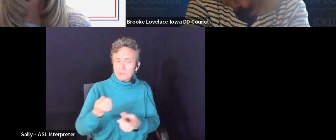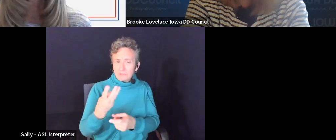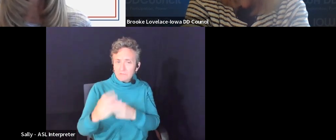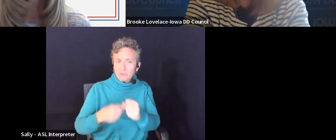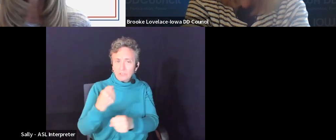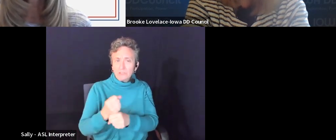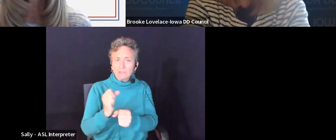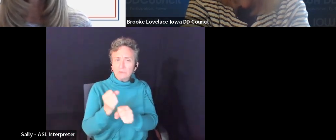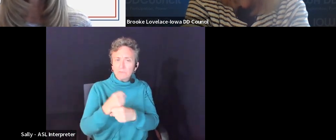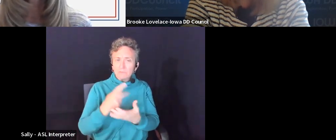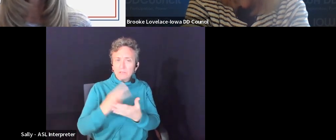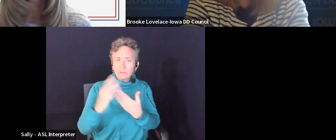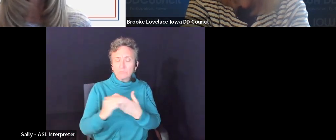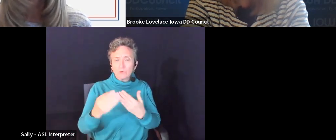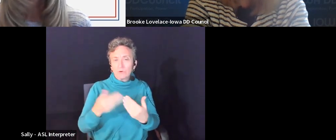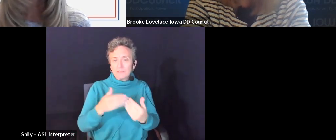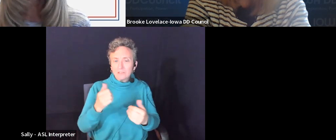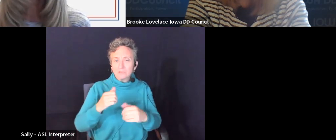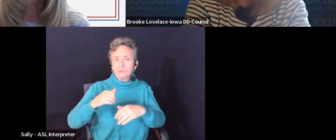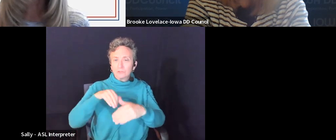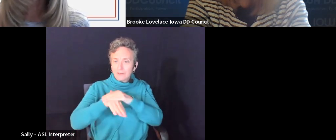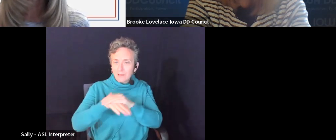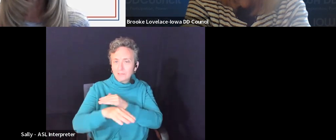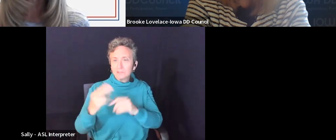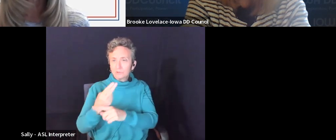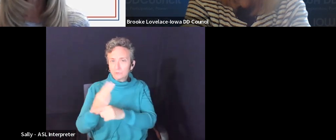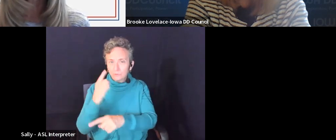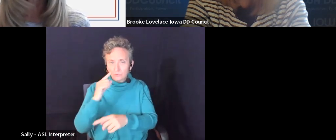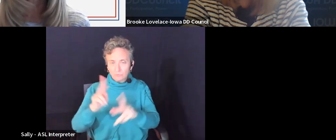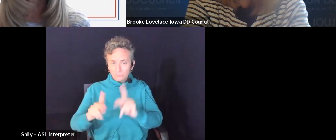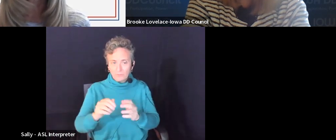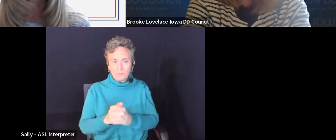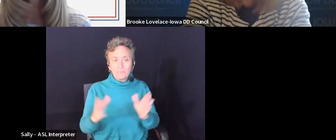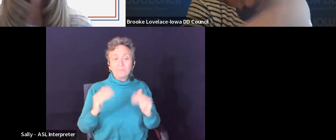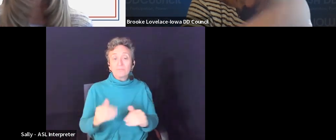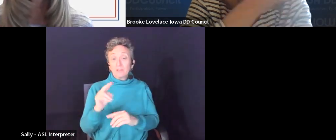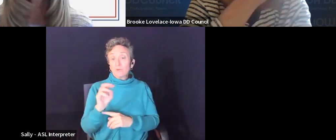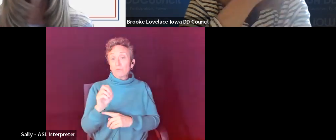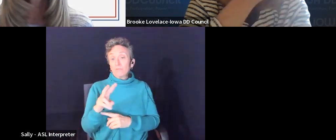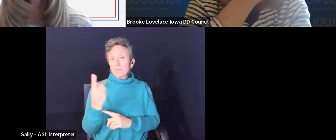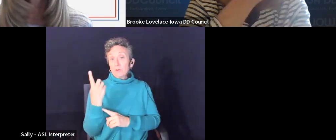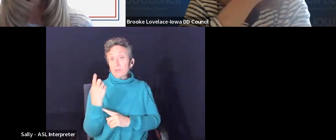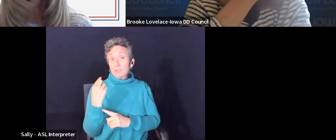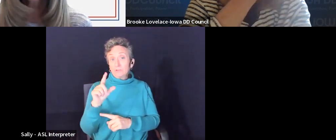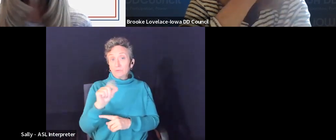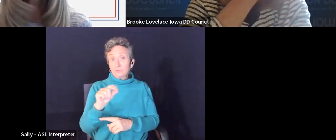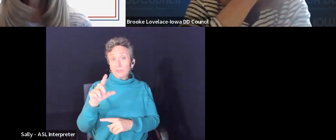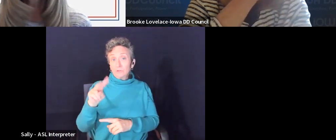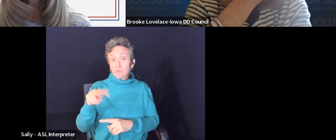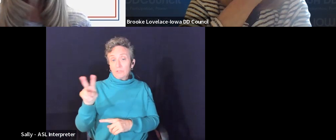make this program easier for people to use. And then in 2022, so November of last year, the final regulations